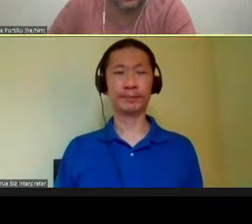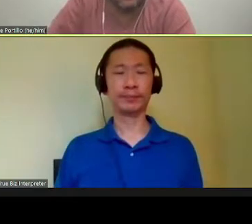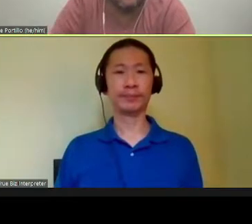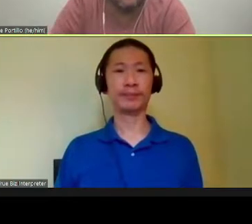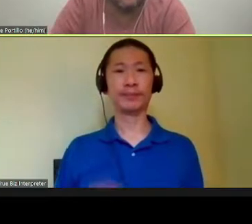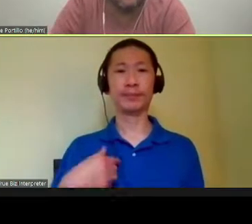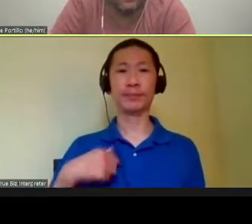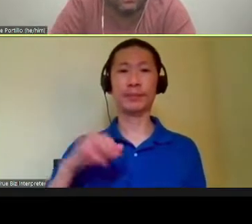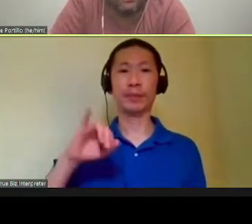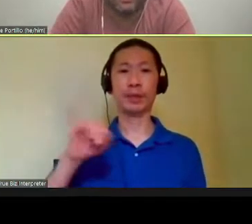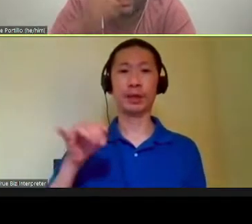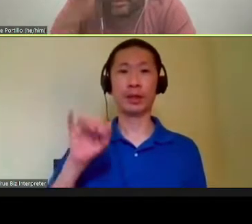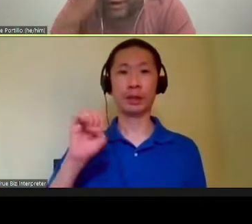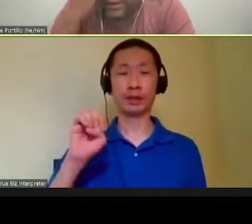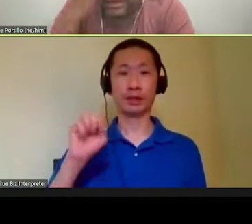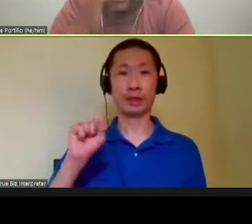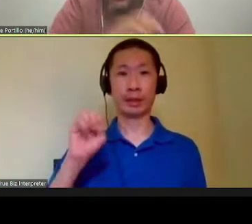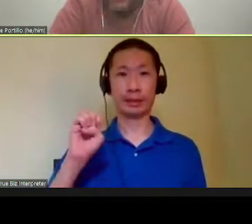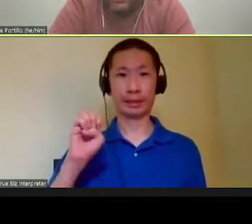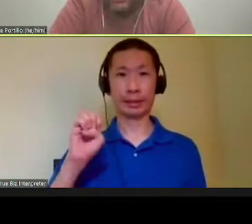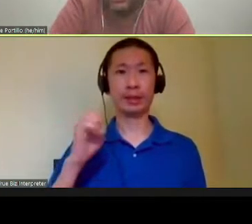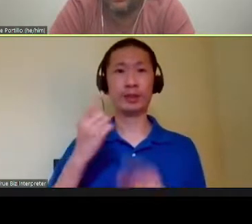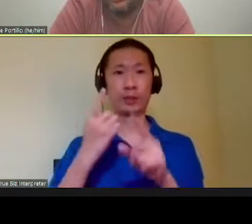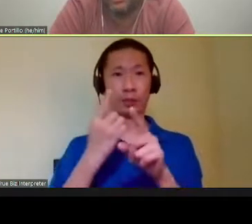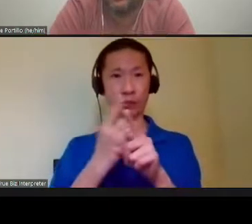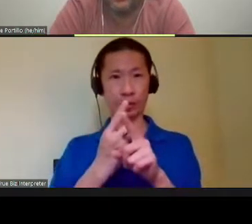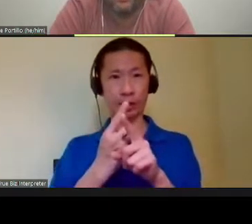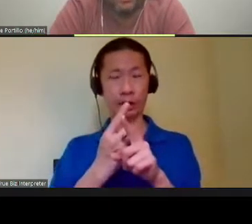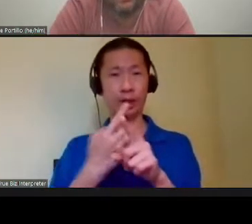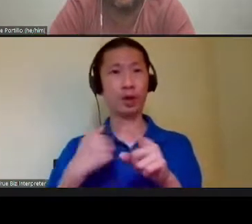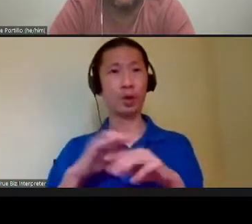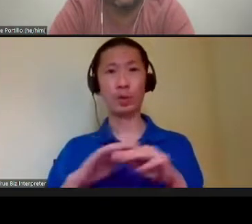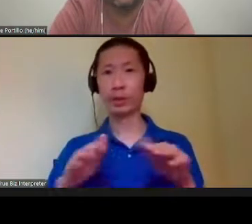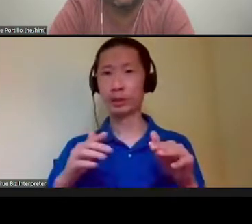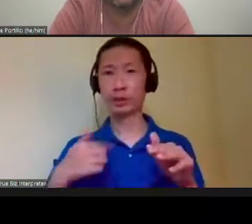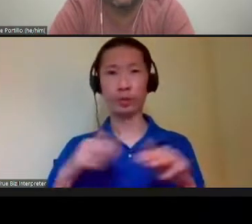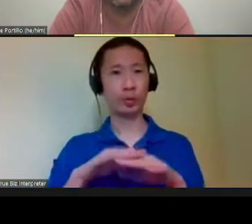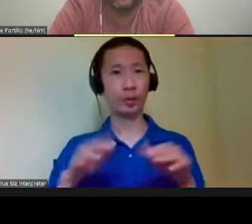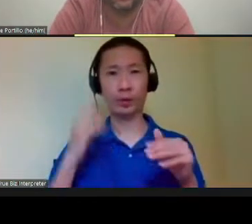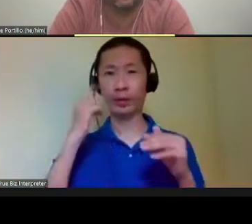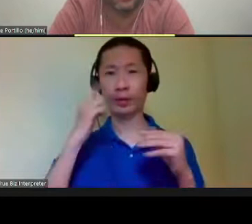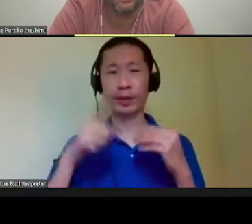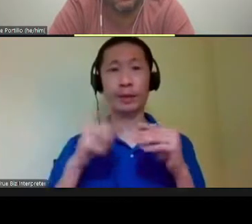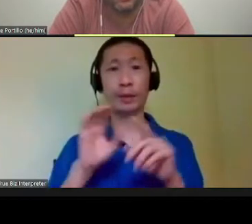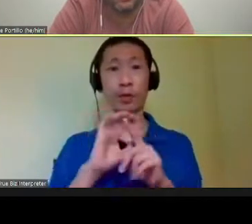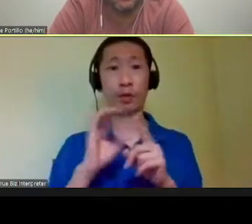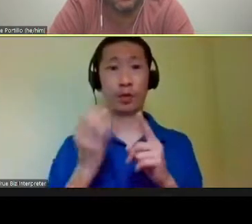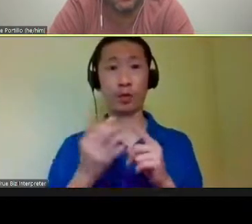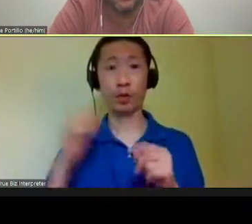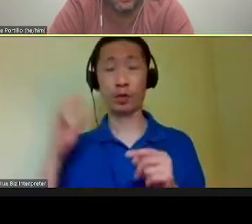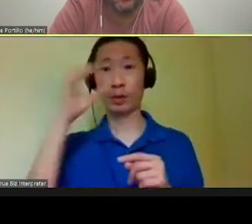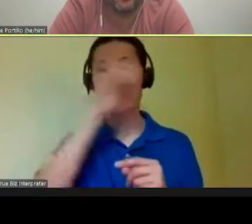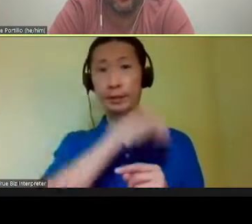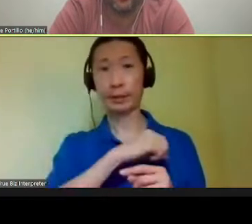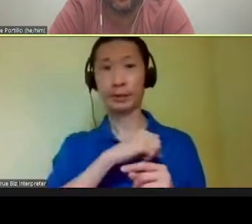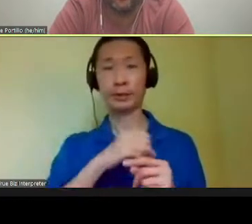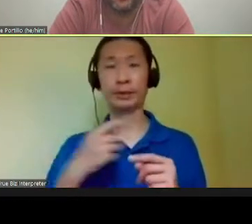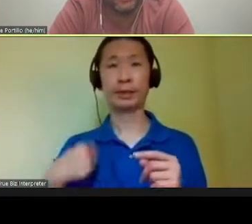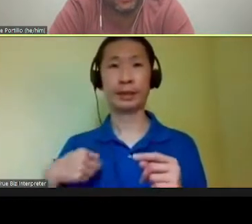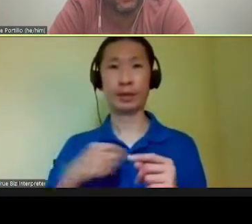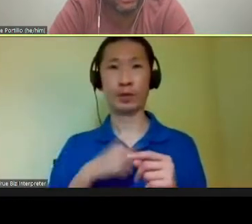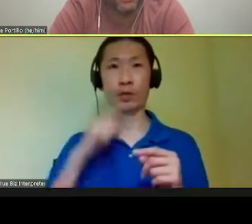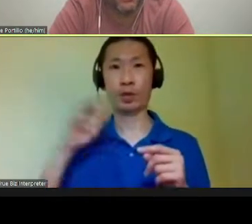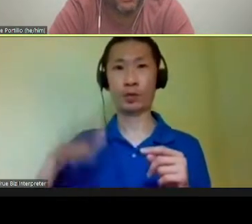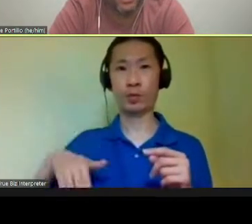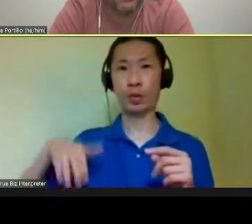Yeah, and with that, right, we don't think about the cultural assumptions that we were